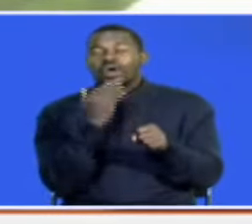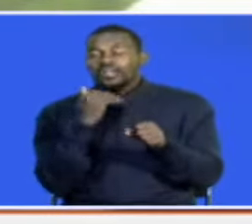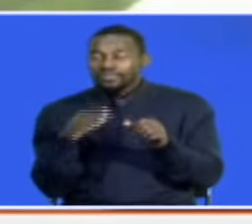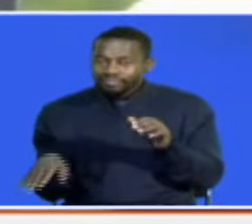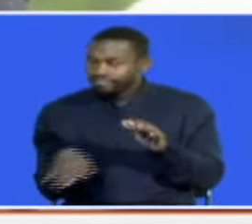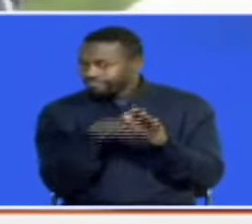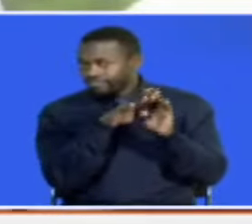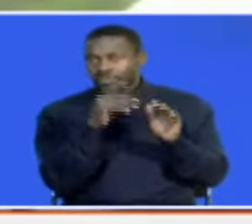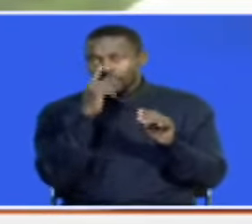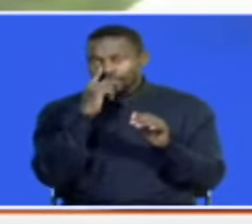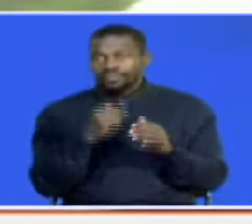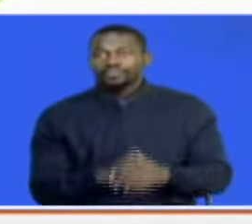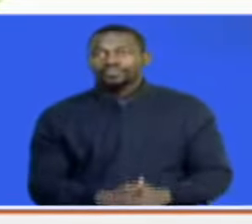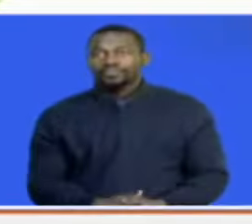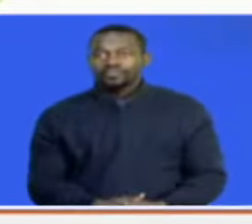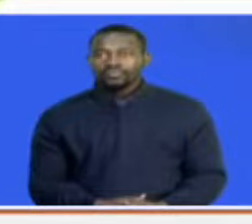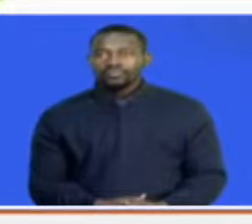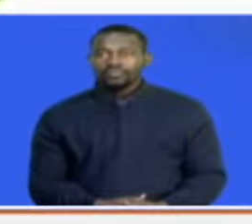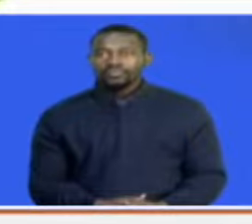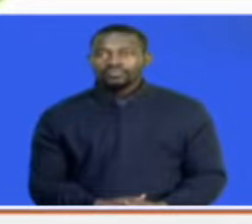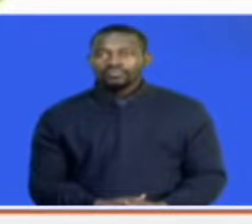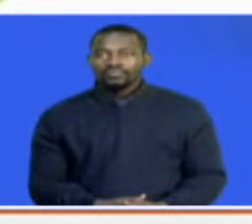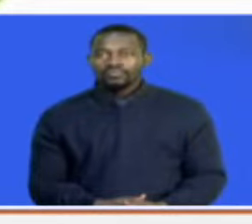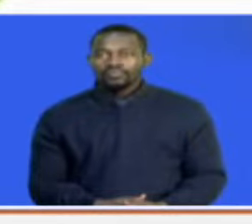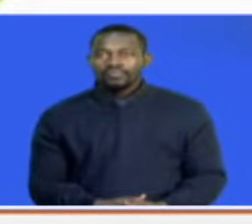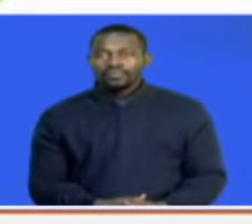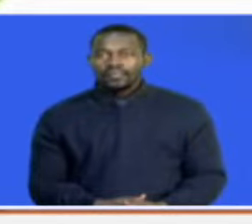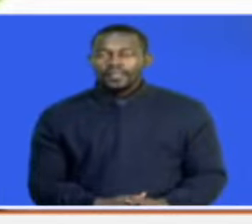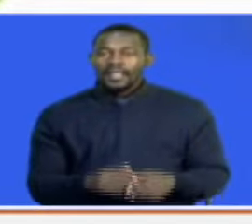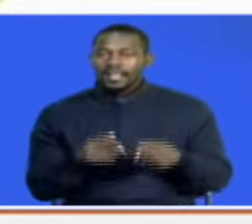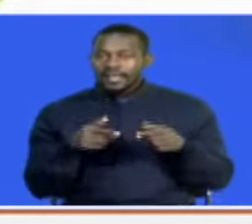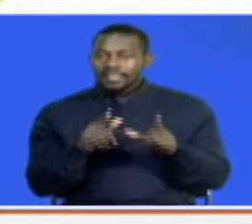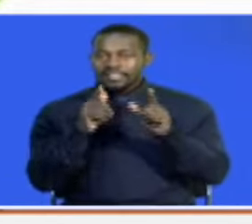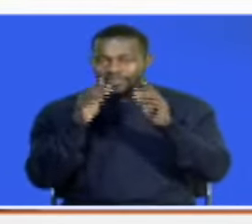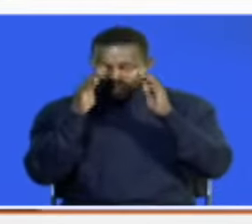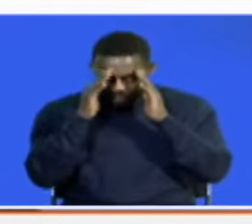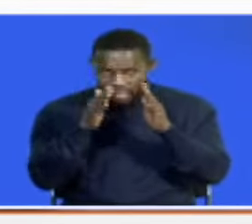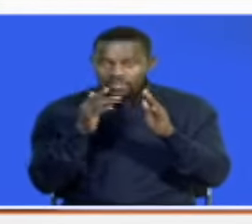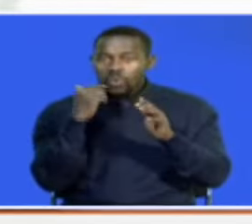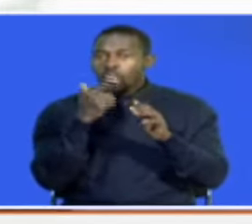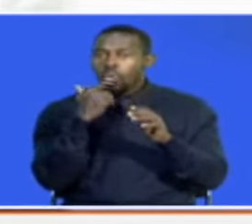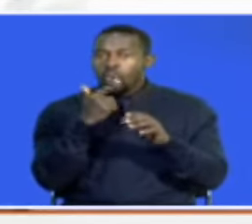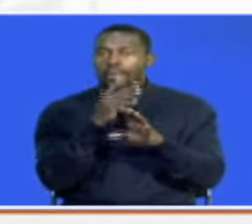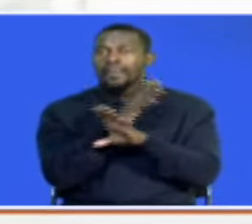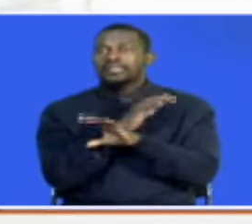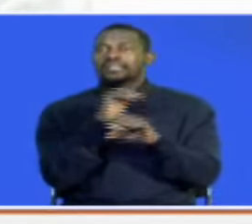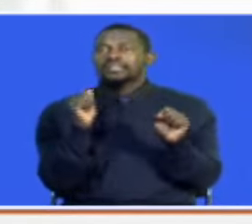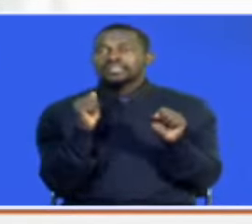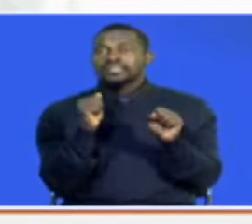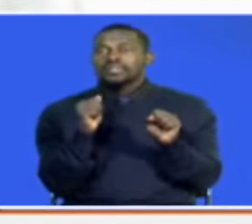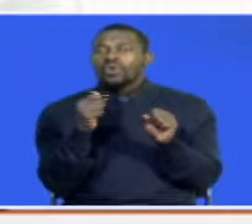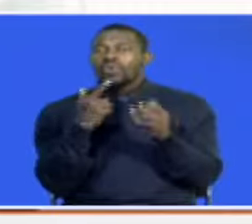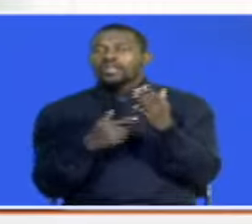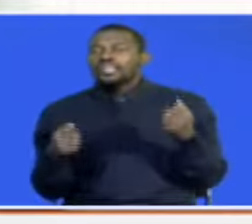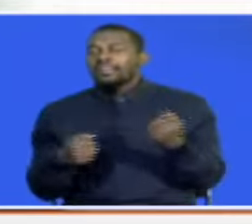nini? Ikuje hapa. Let's get focused on kiti ya president. Hii maneno inaendelea bunge